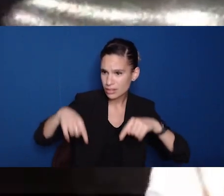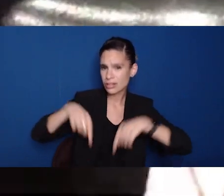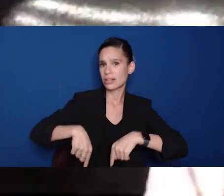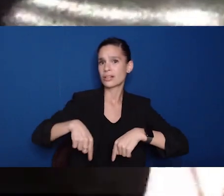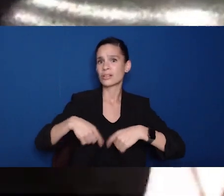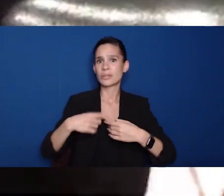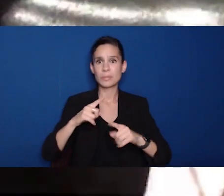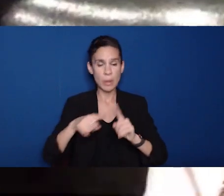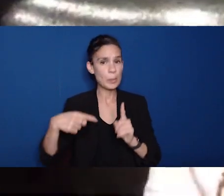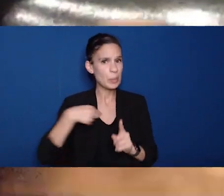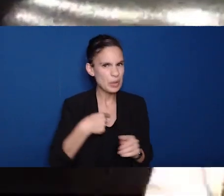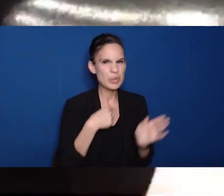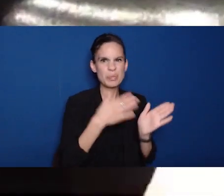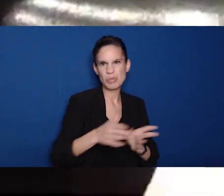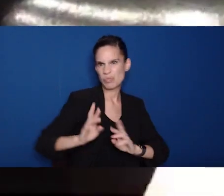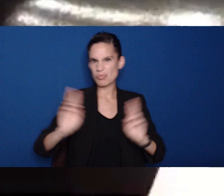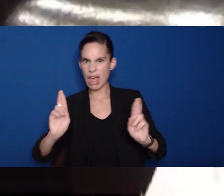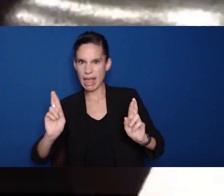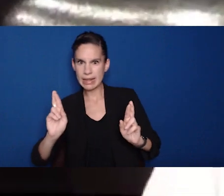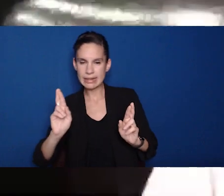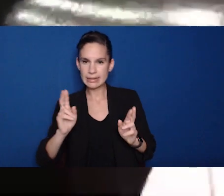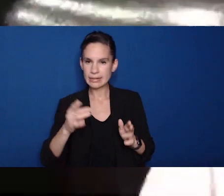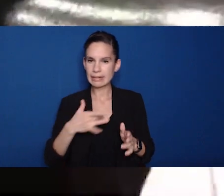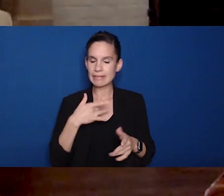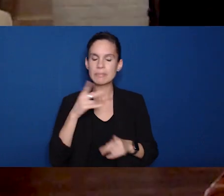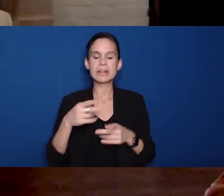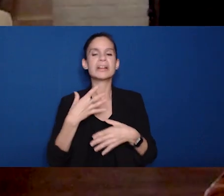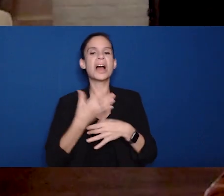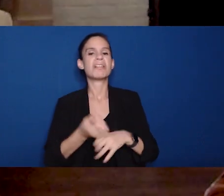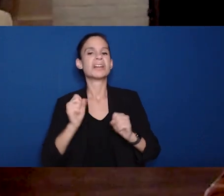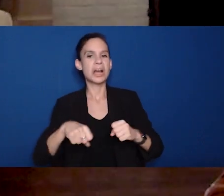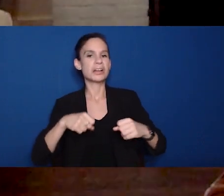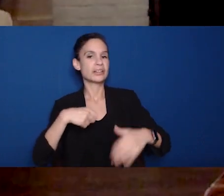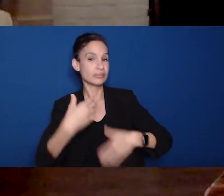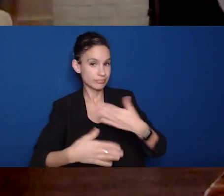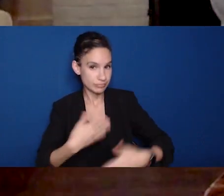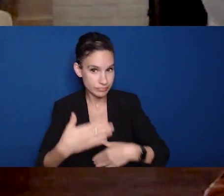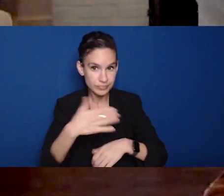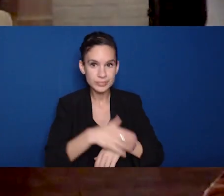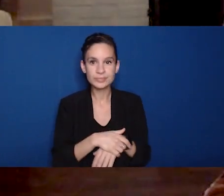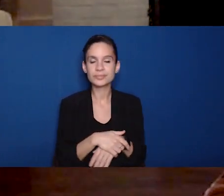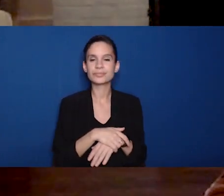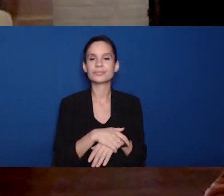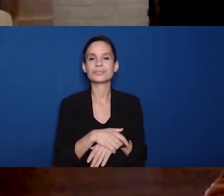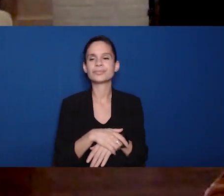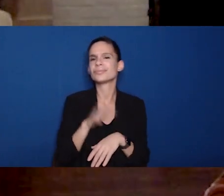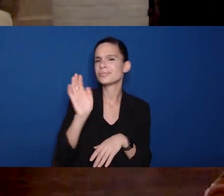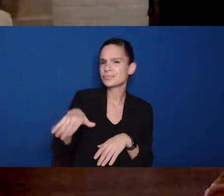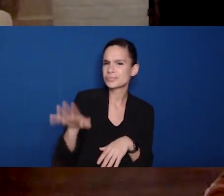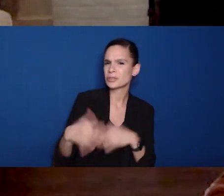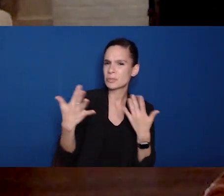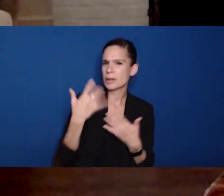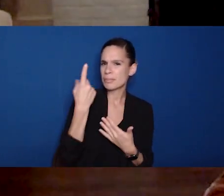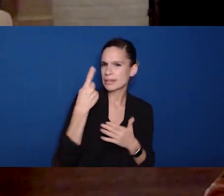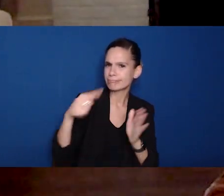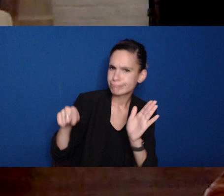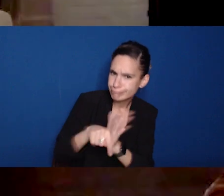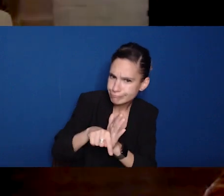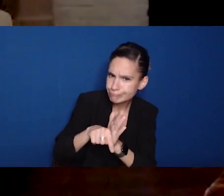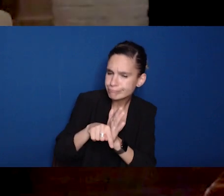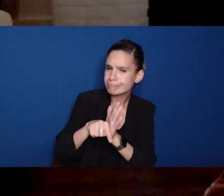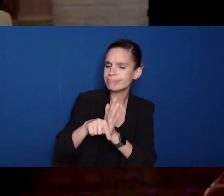are preparing. And I think that's what's giving people confidence. Can you think of one downfall that you've noticed